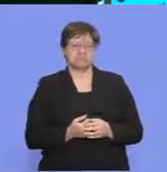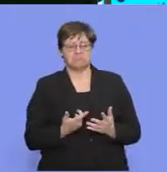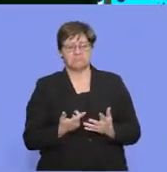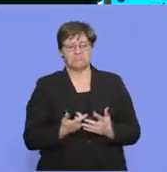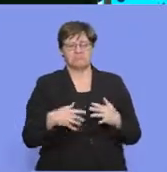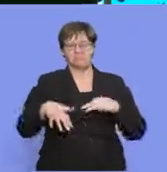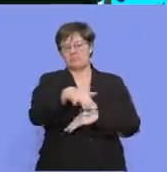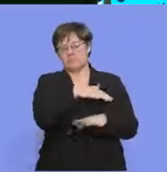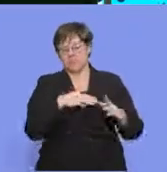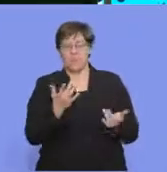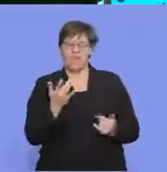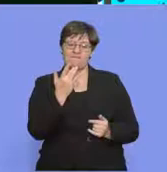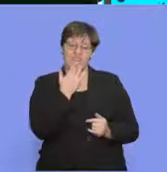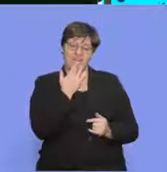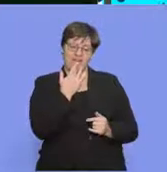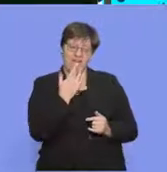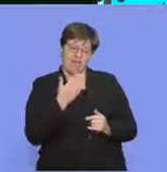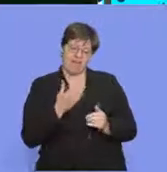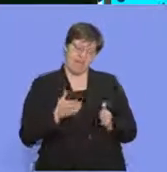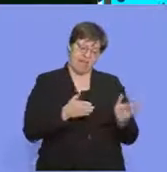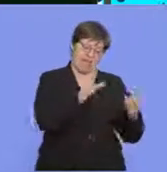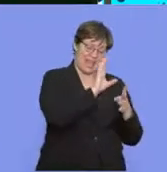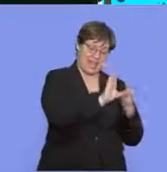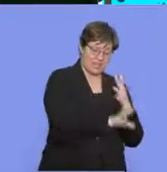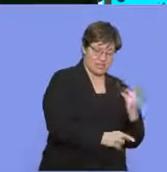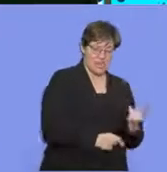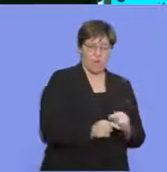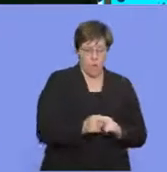the conditions then favor a certain